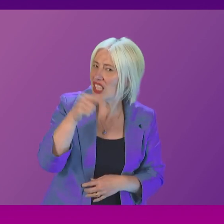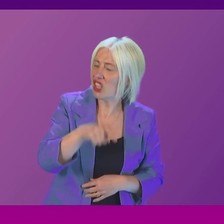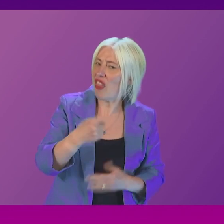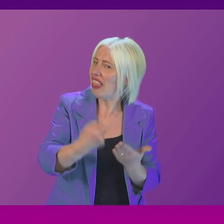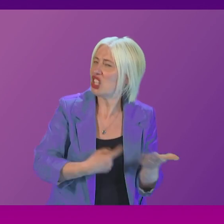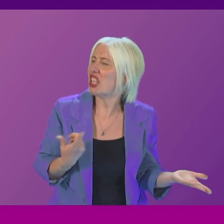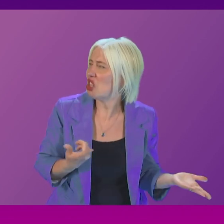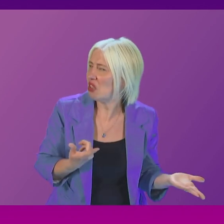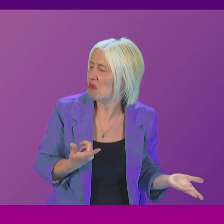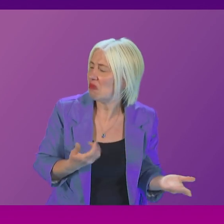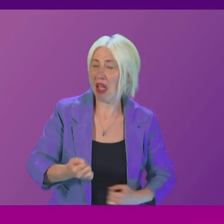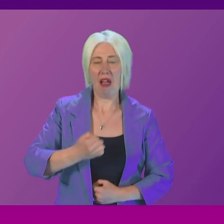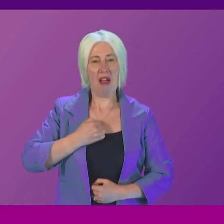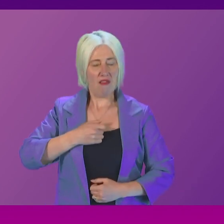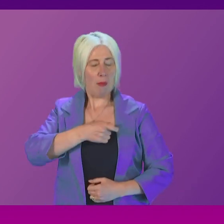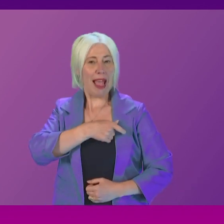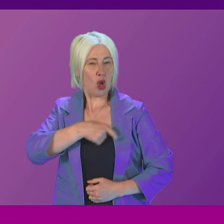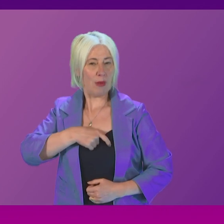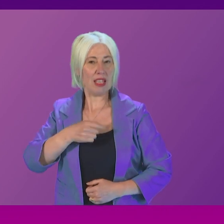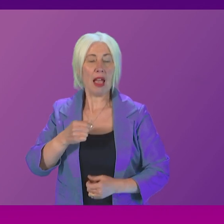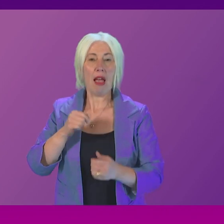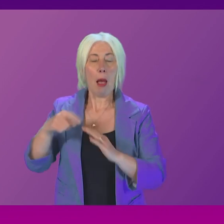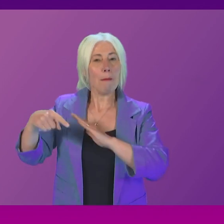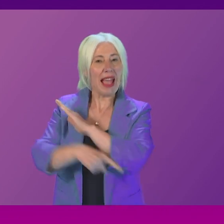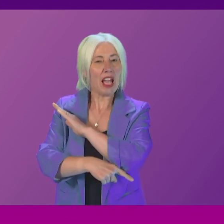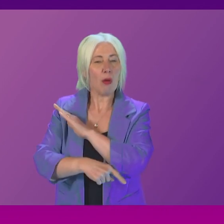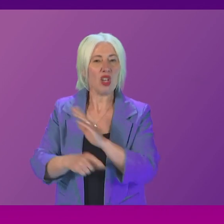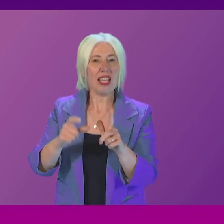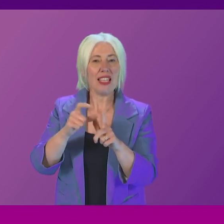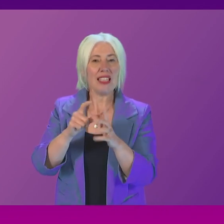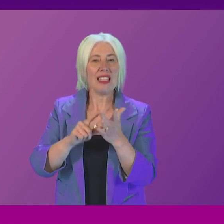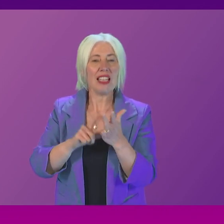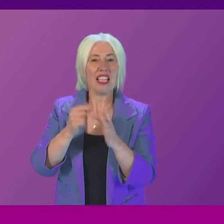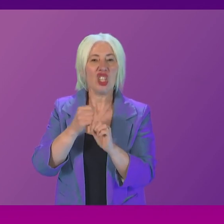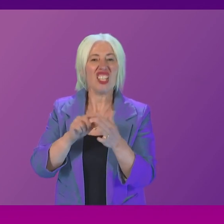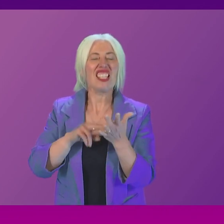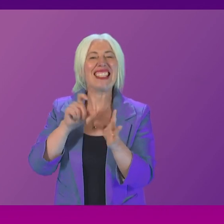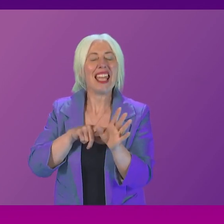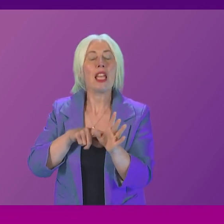The one that's coming to my own committee, the Bankruptcy and Diligence Bill, proposes a mental health